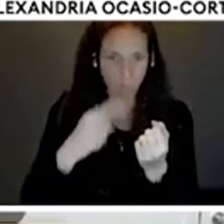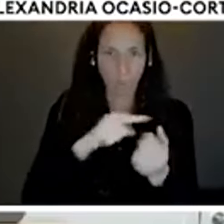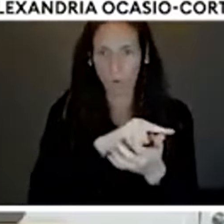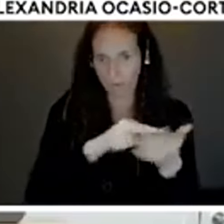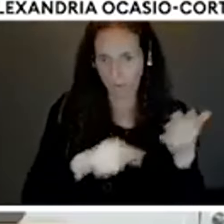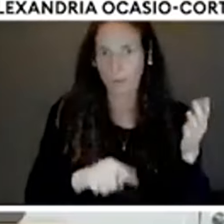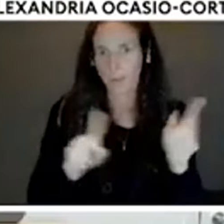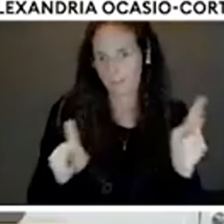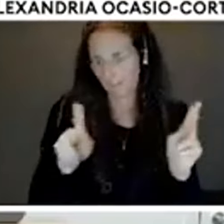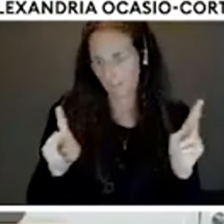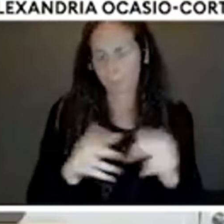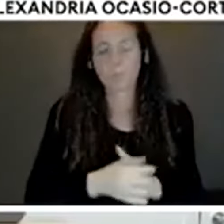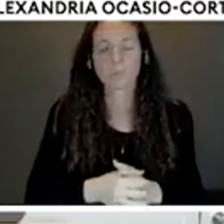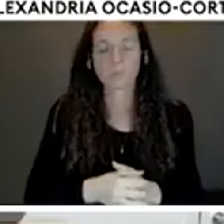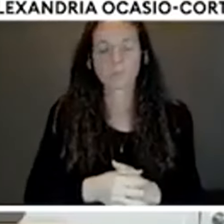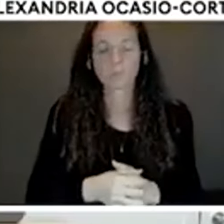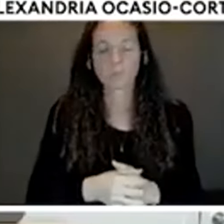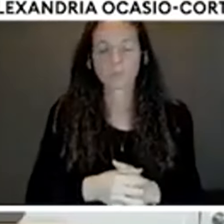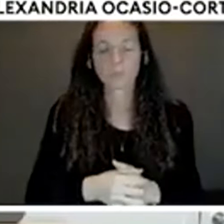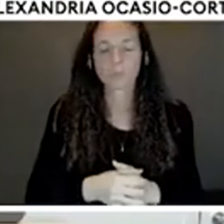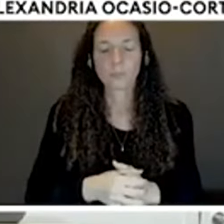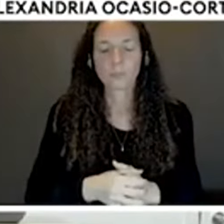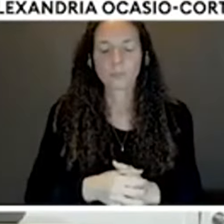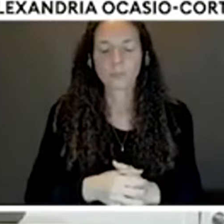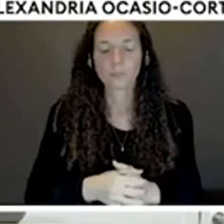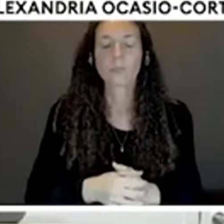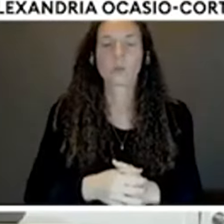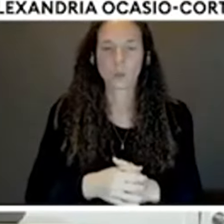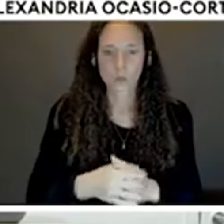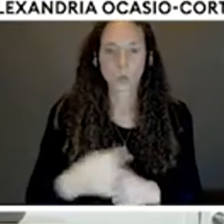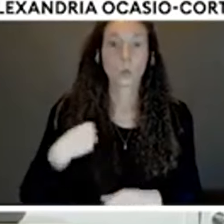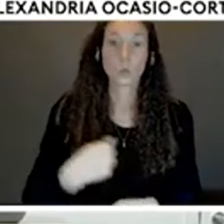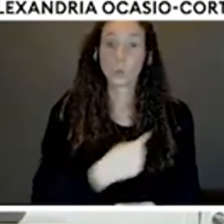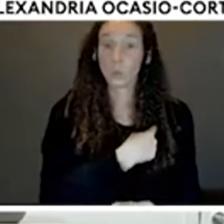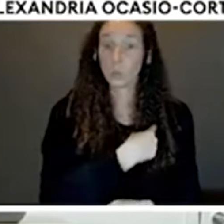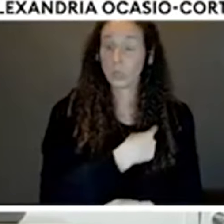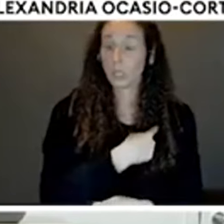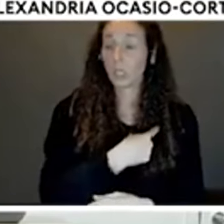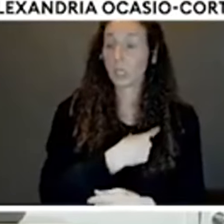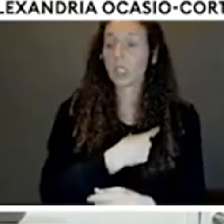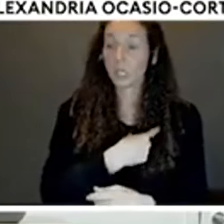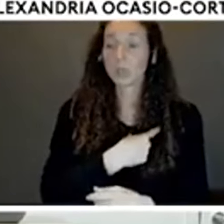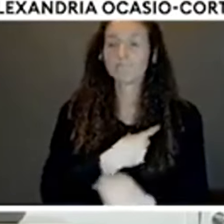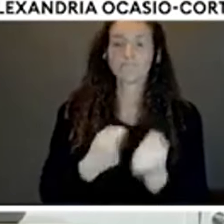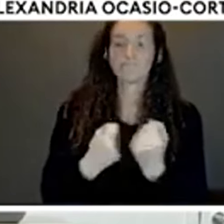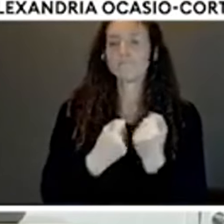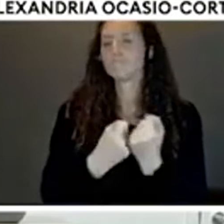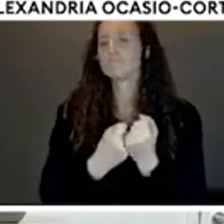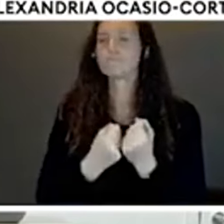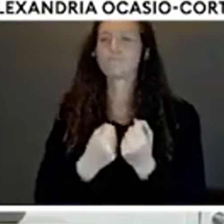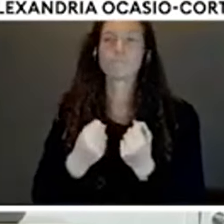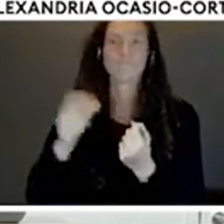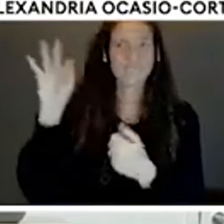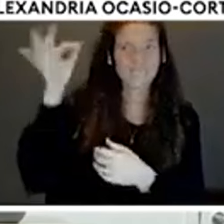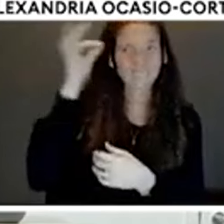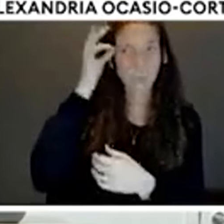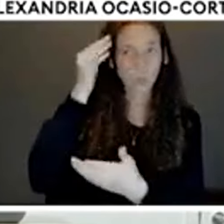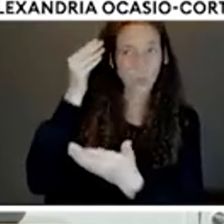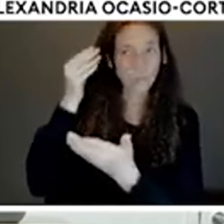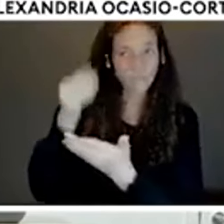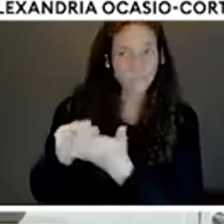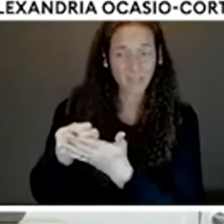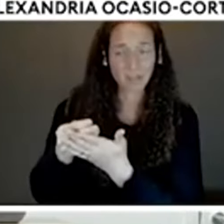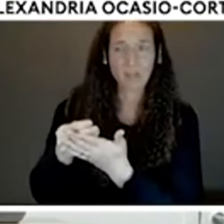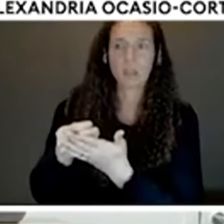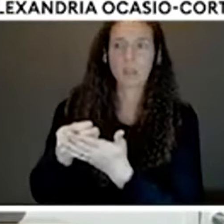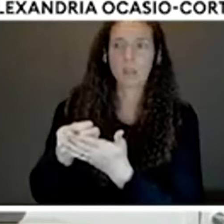we've actually advocated to remove federal funding for these municipalities that are just